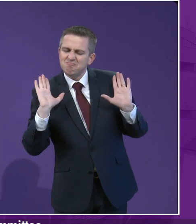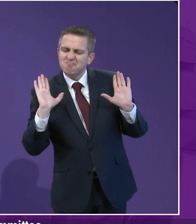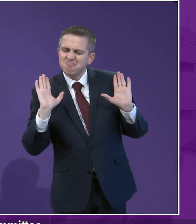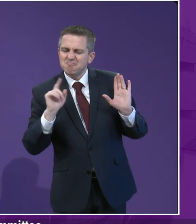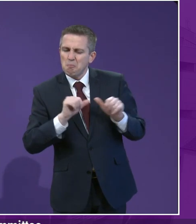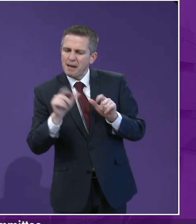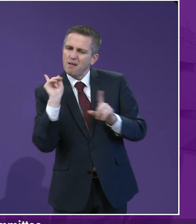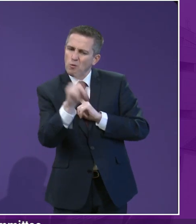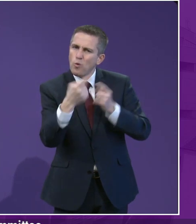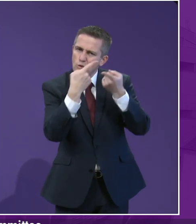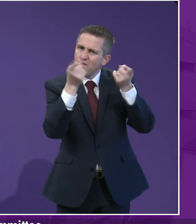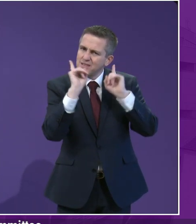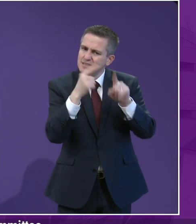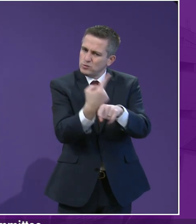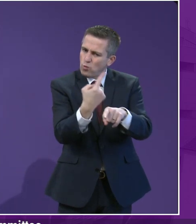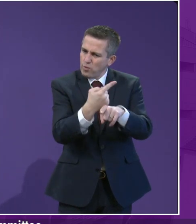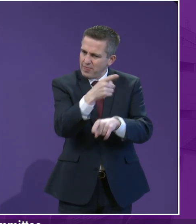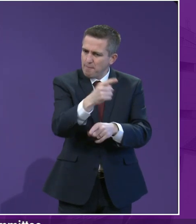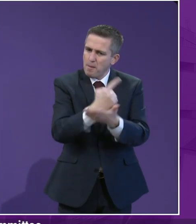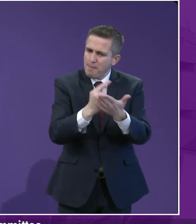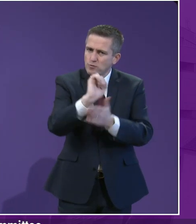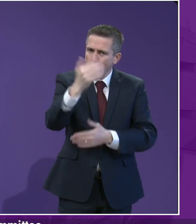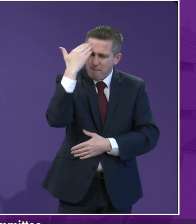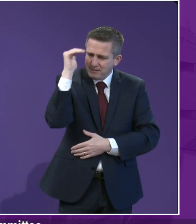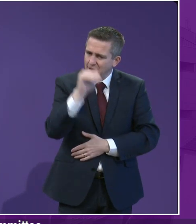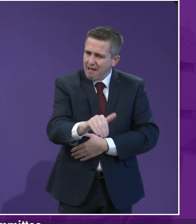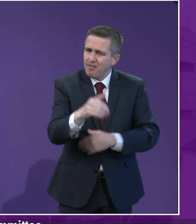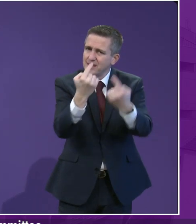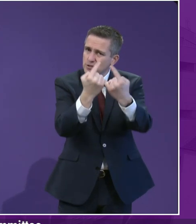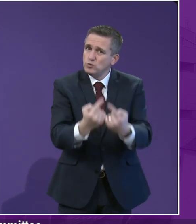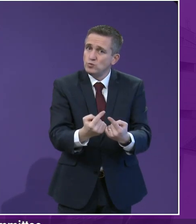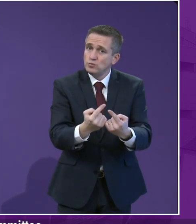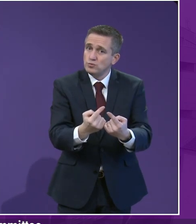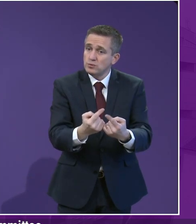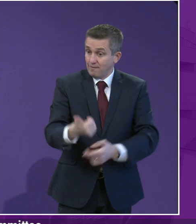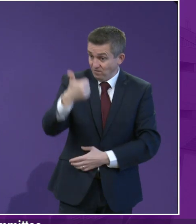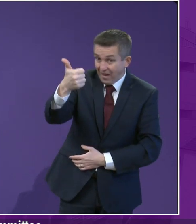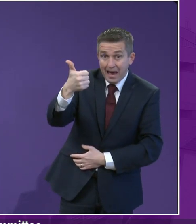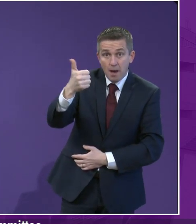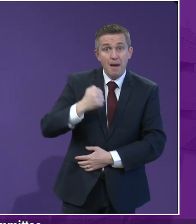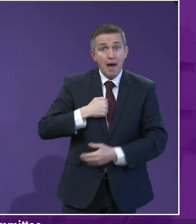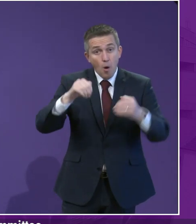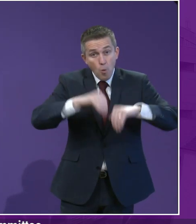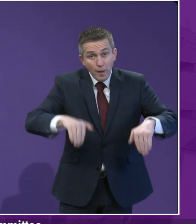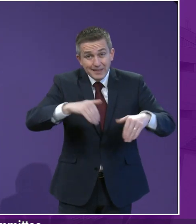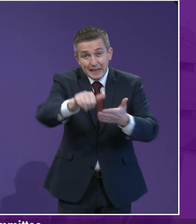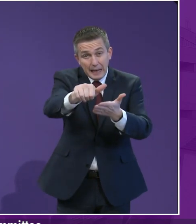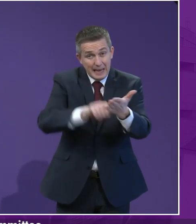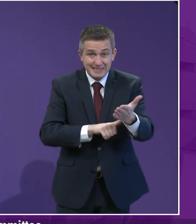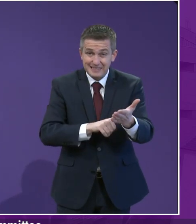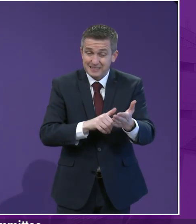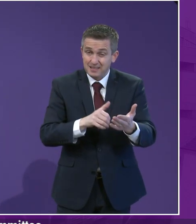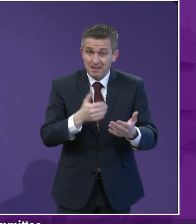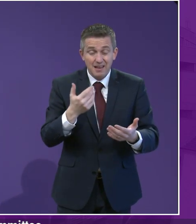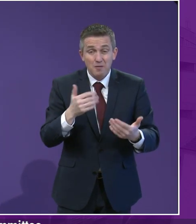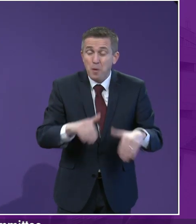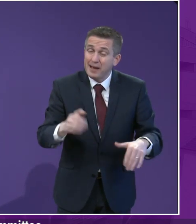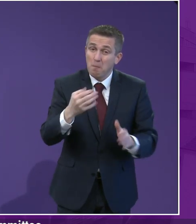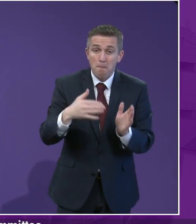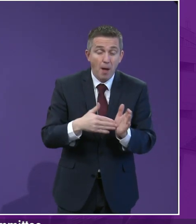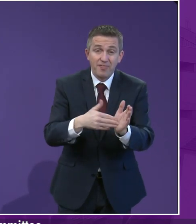and students with kind of long-term mental health conditions are often, when they go to their GP, if they are at